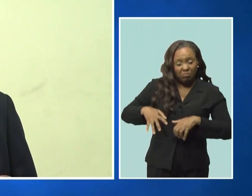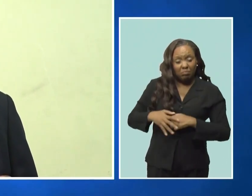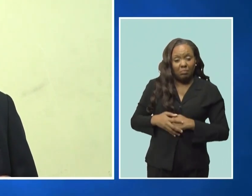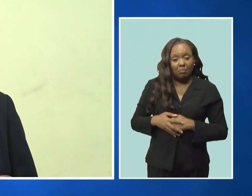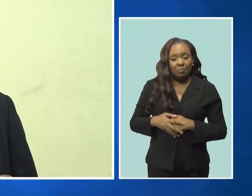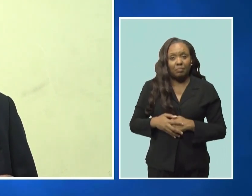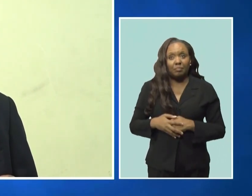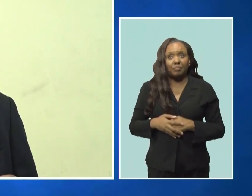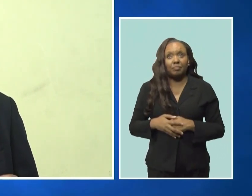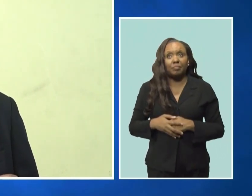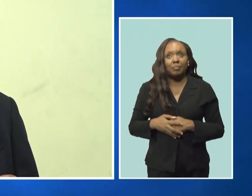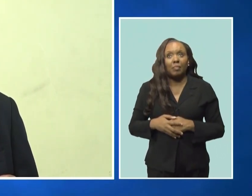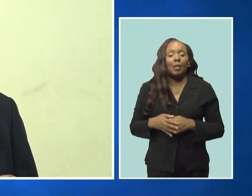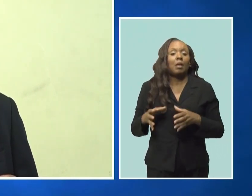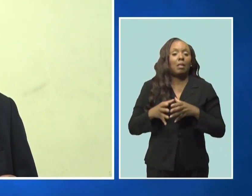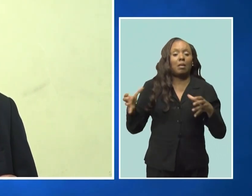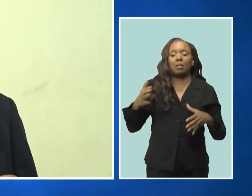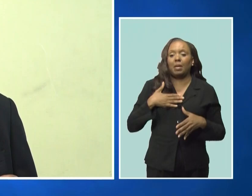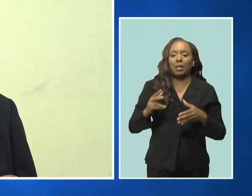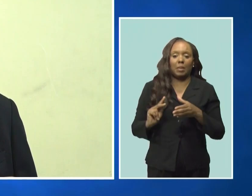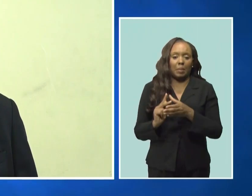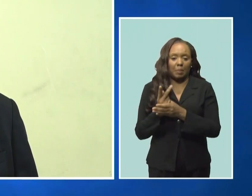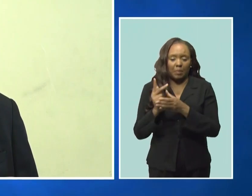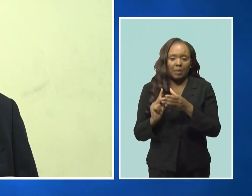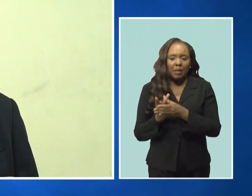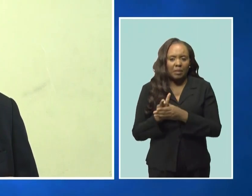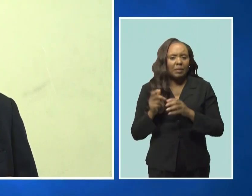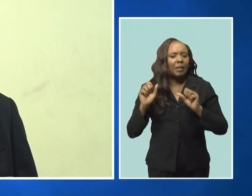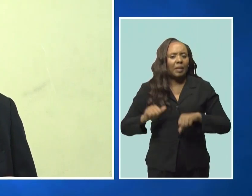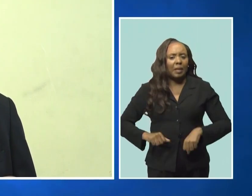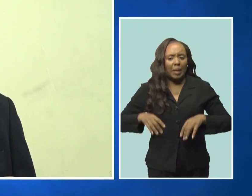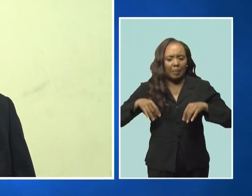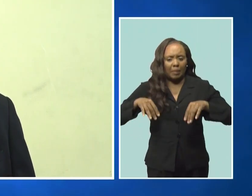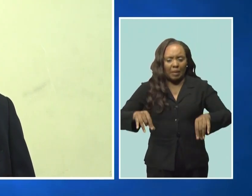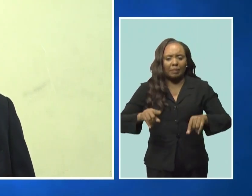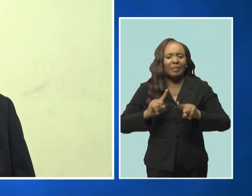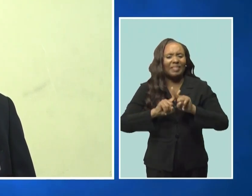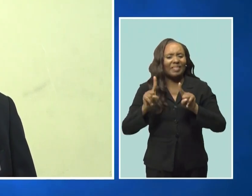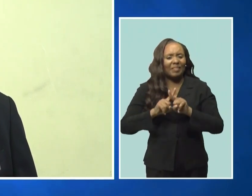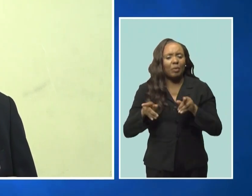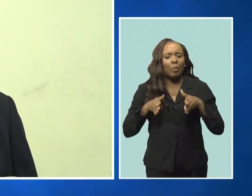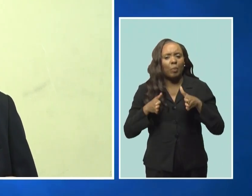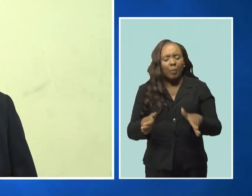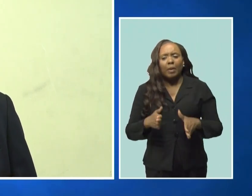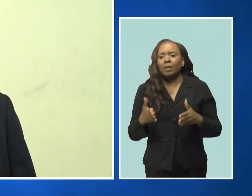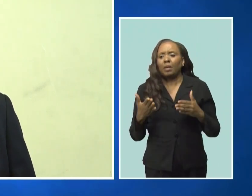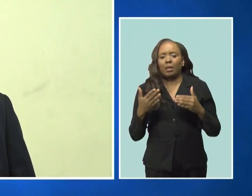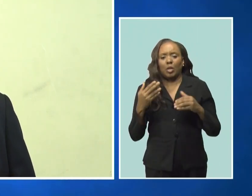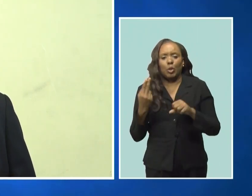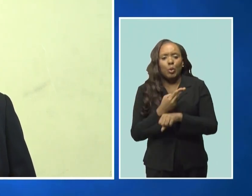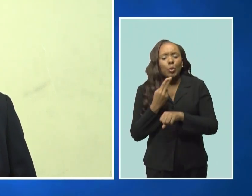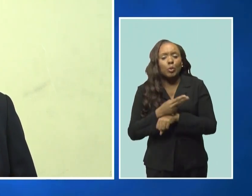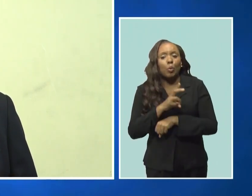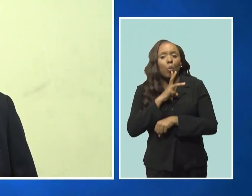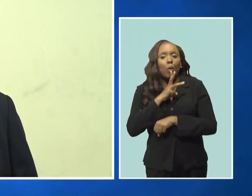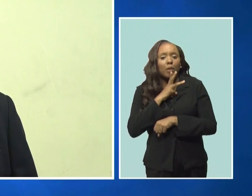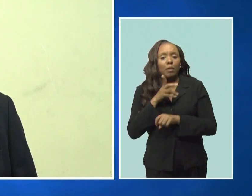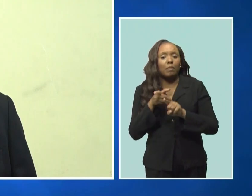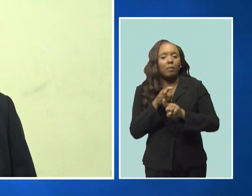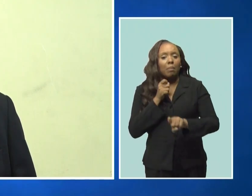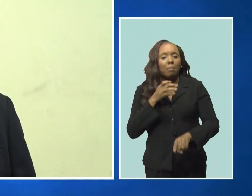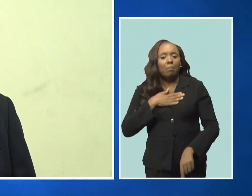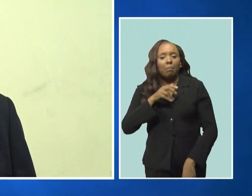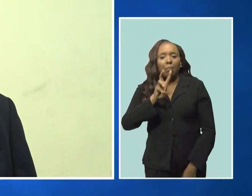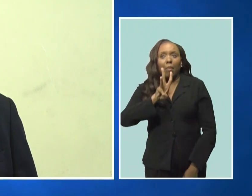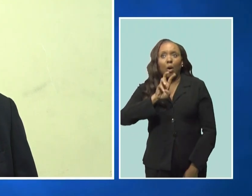my non-sugar could be done by irrigation from my well. So I will not be